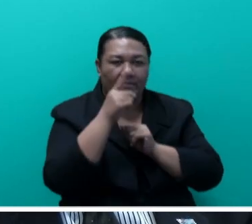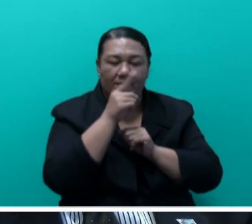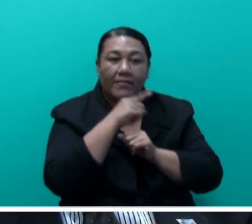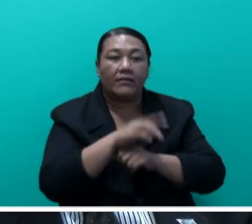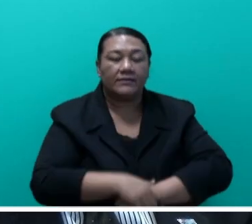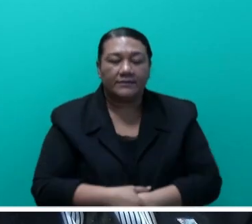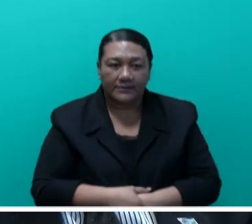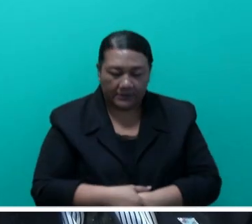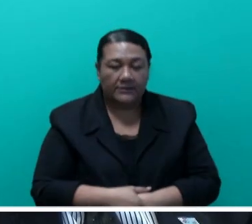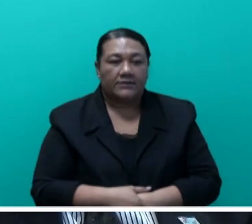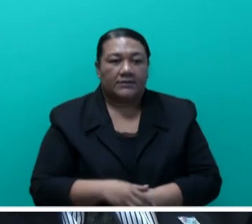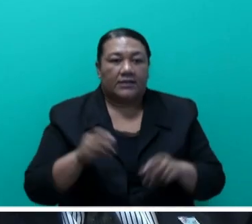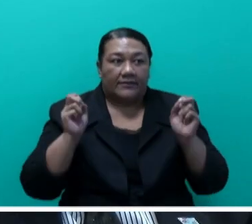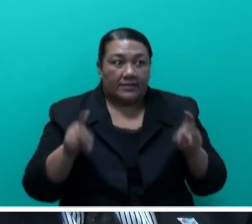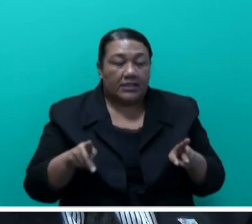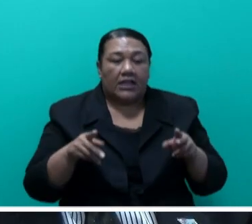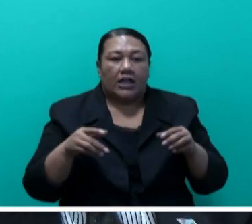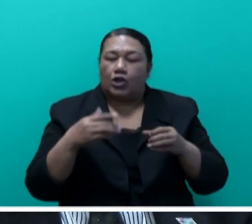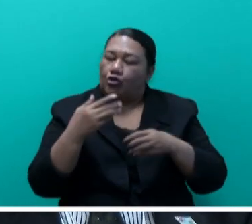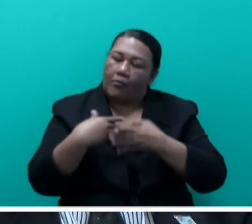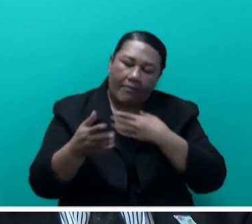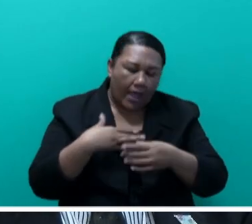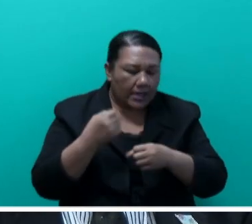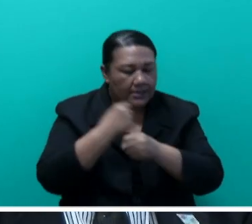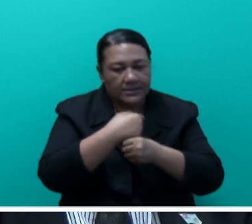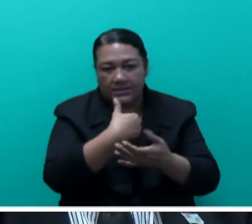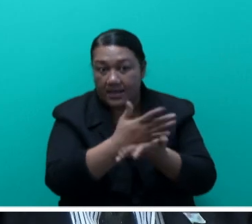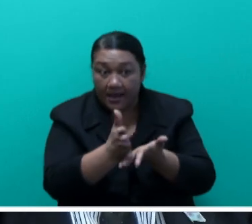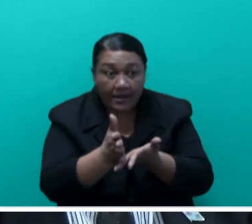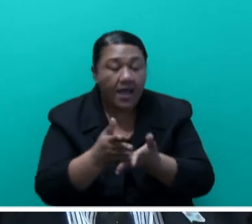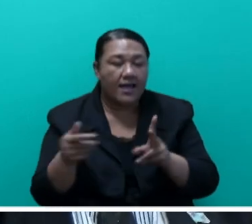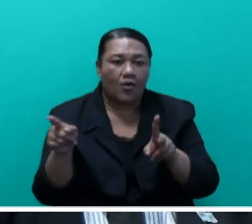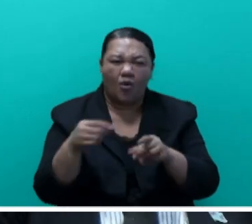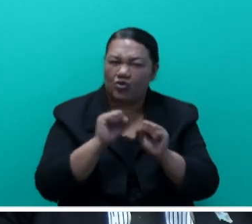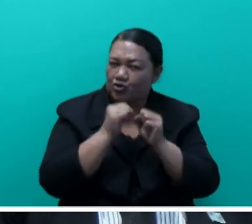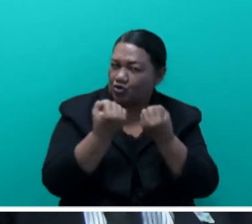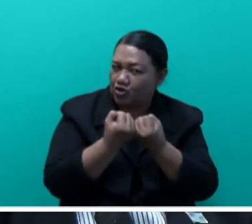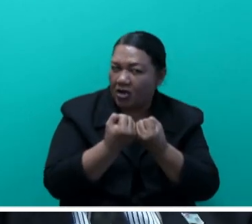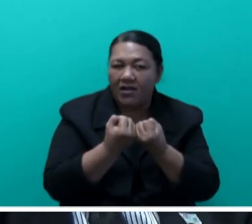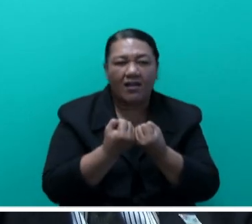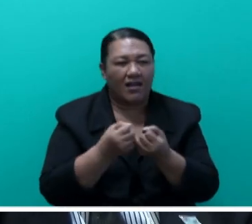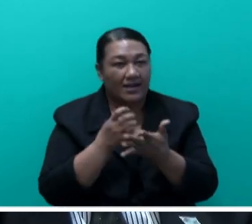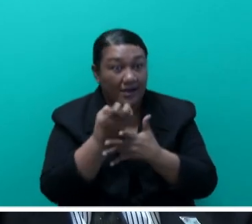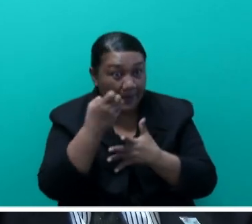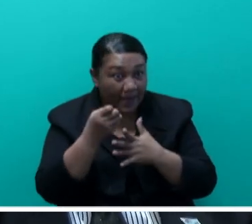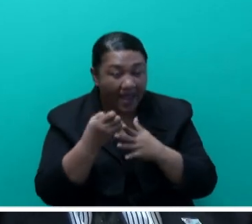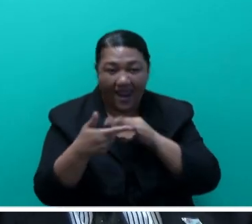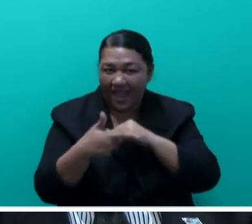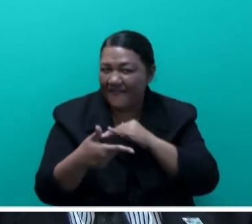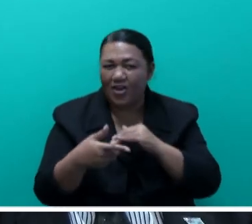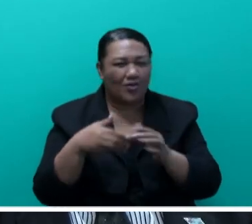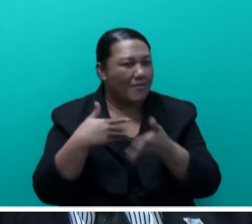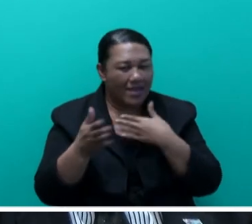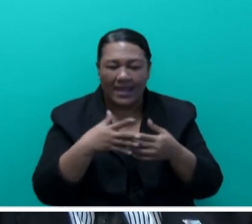physical ability, gender, or socioeconomic status. This policy outlines specific strategies